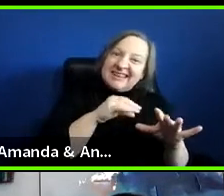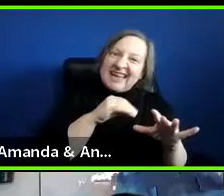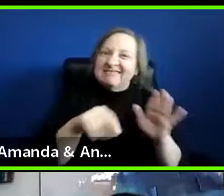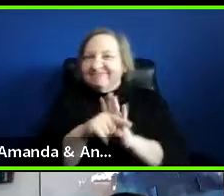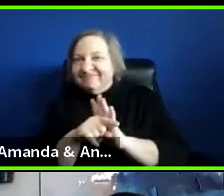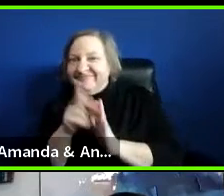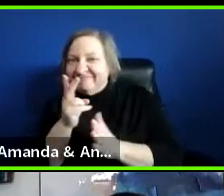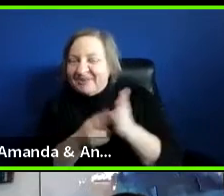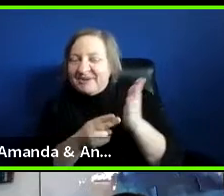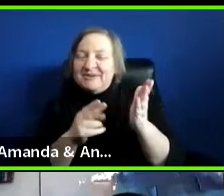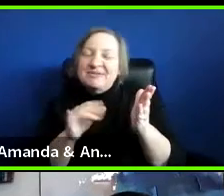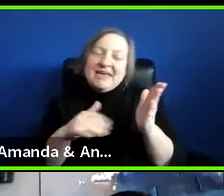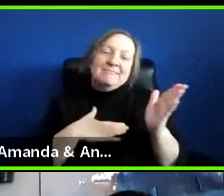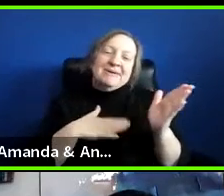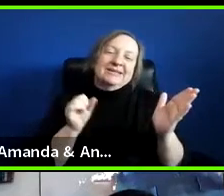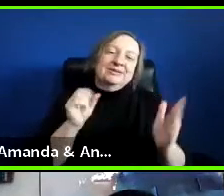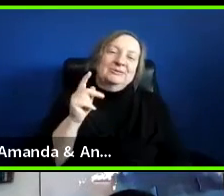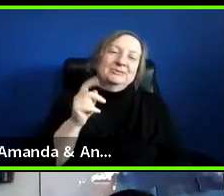I would call that my superpower.